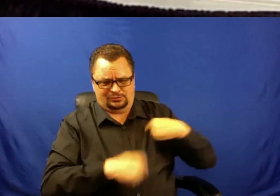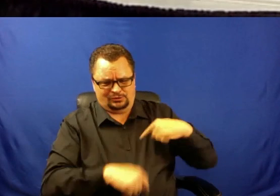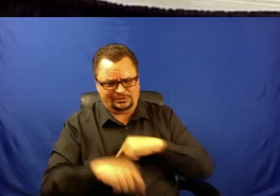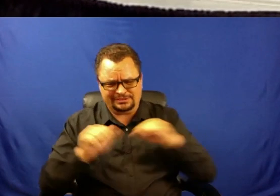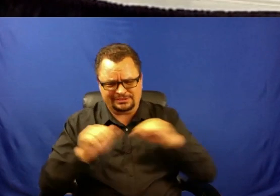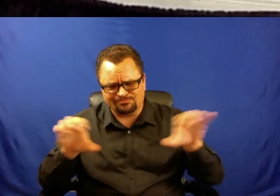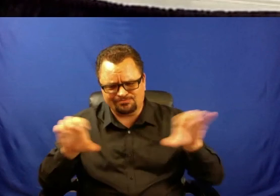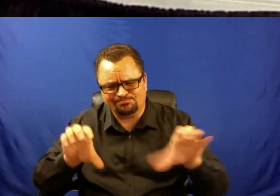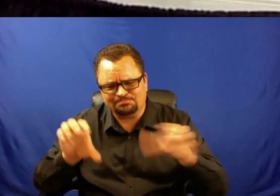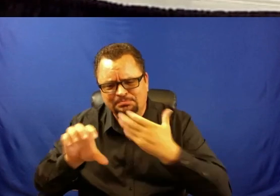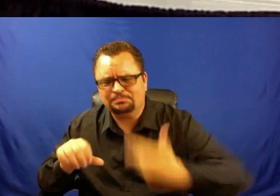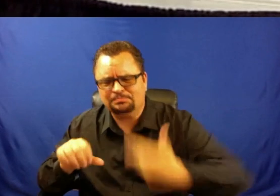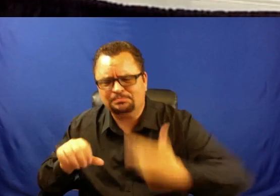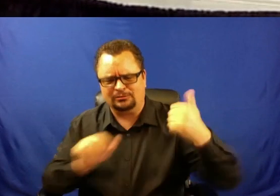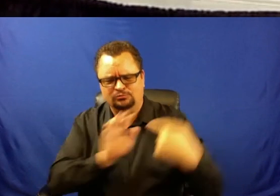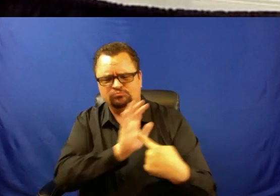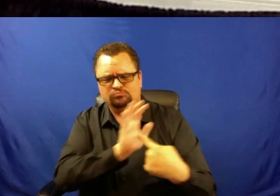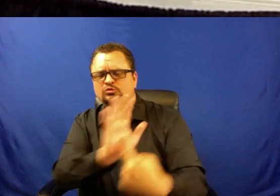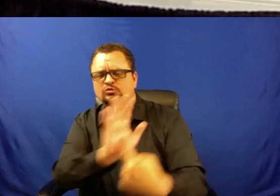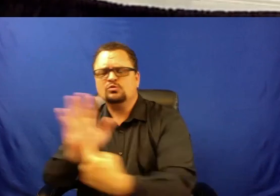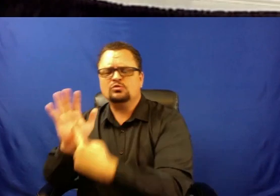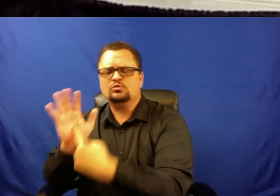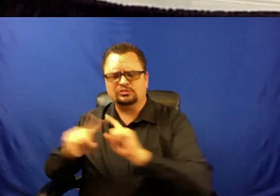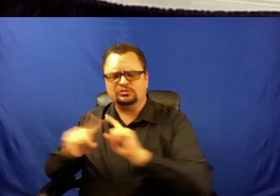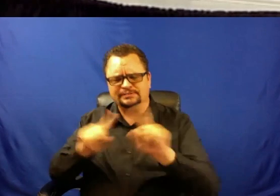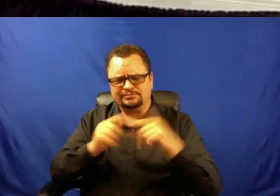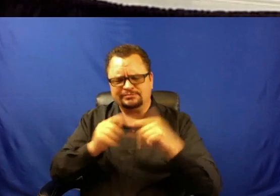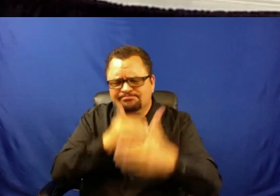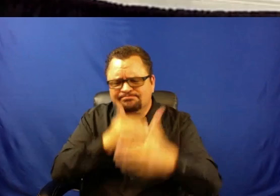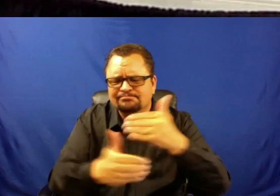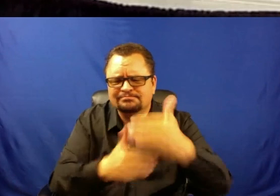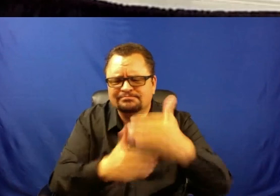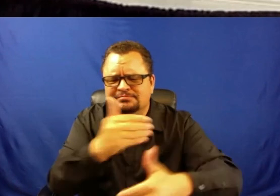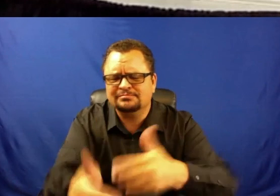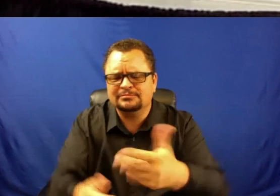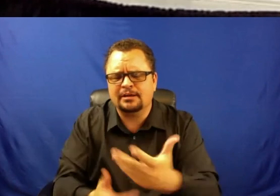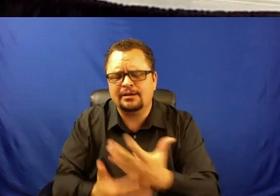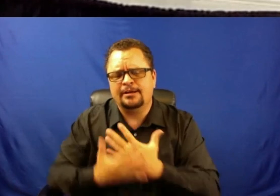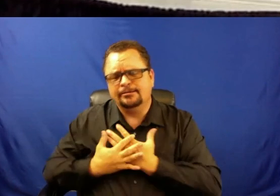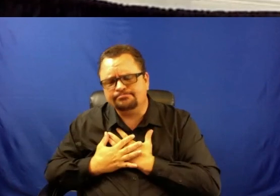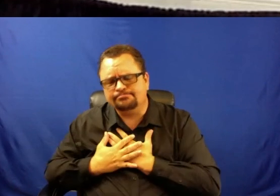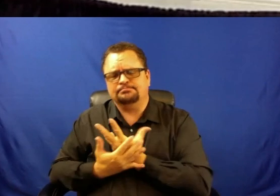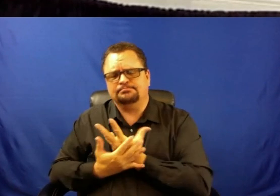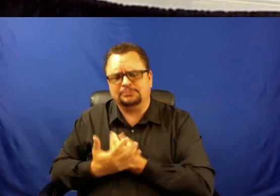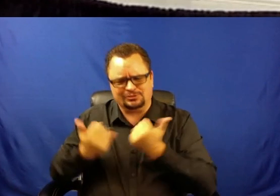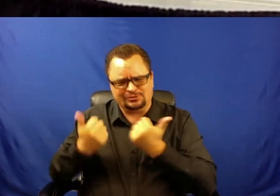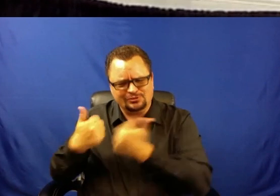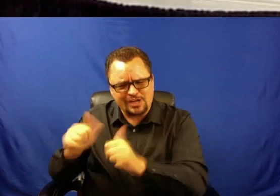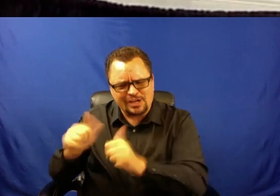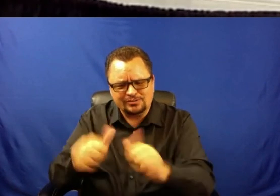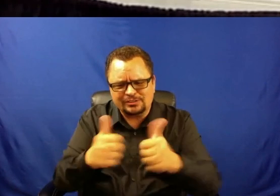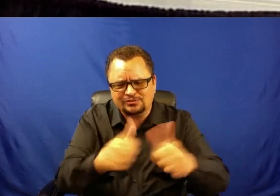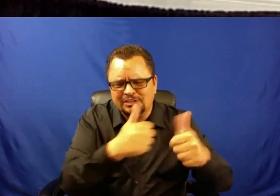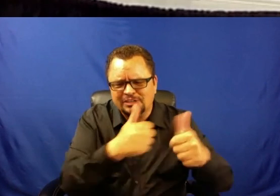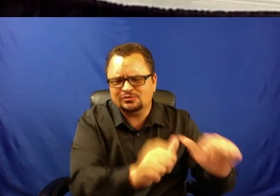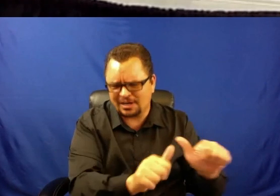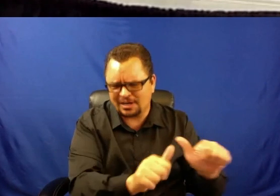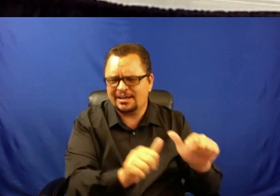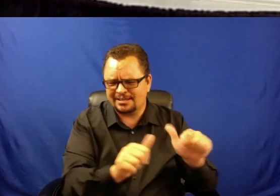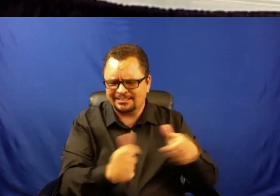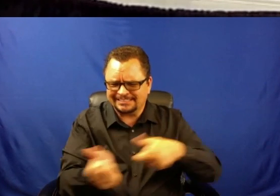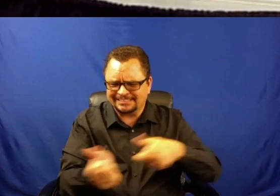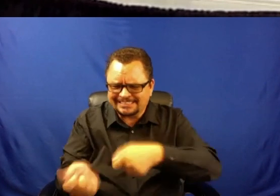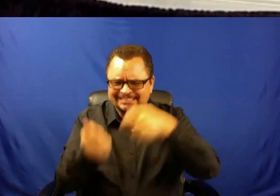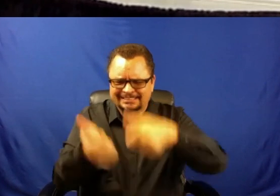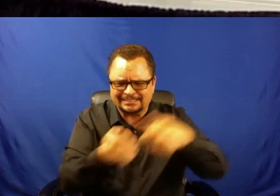up is where I want to try to continue going. And then all of the staff that we have been able to hire,